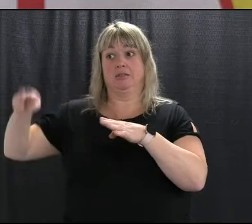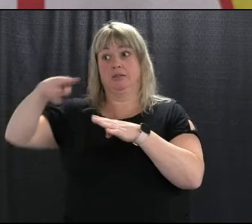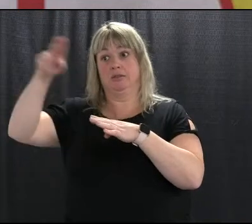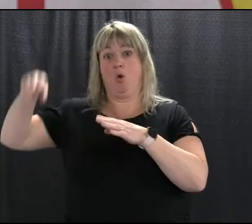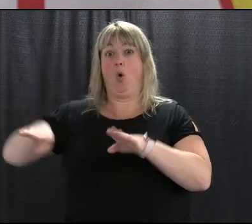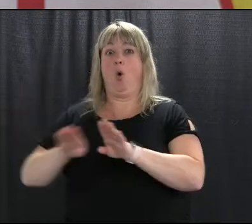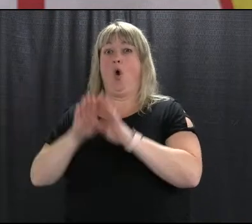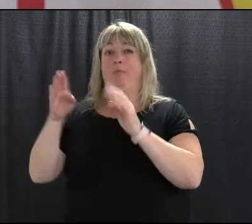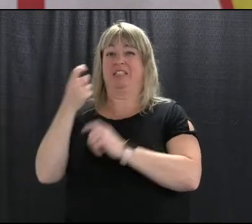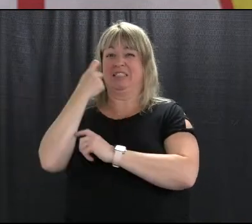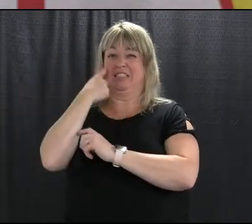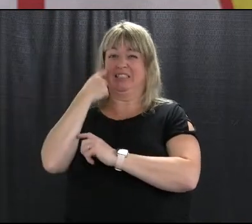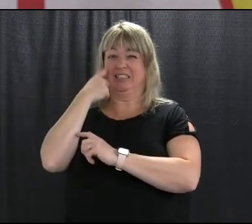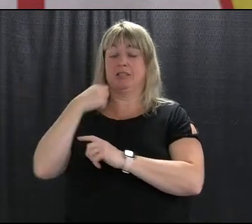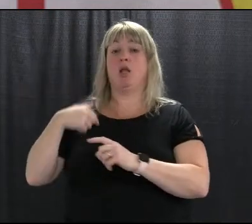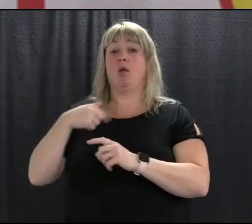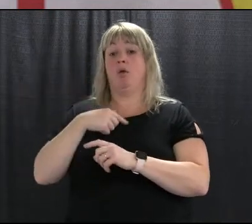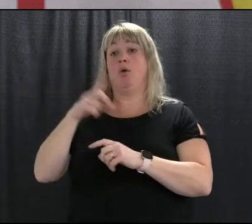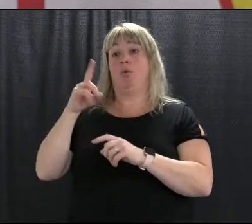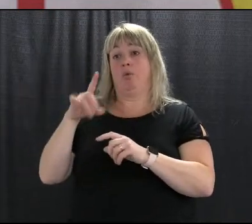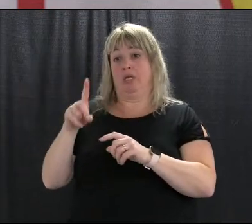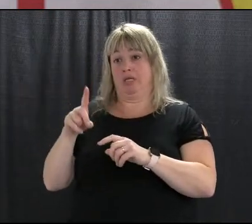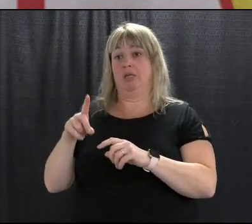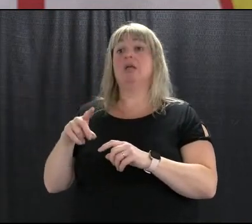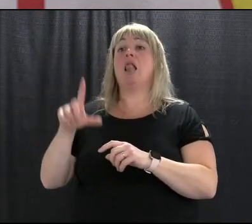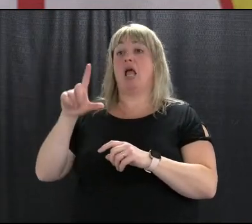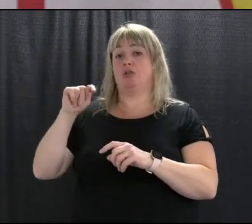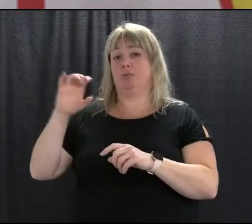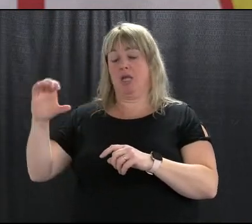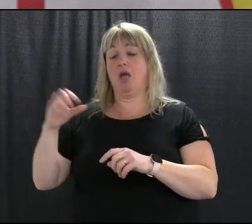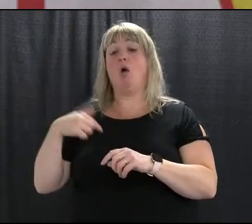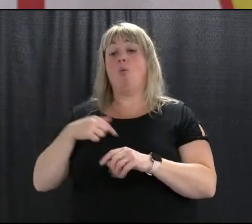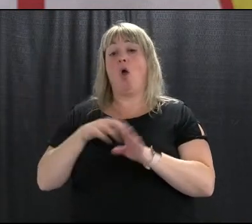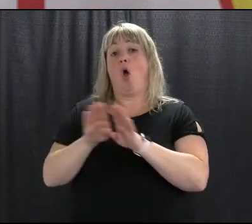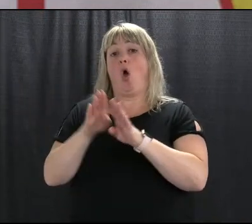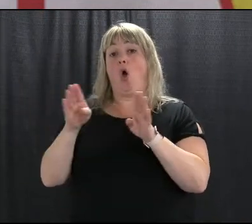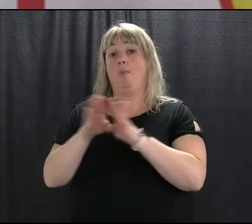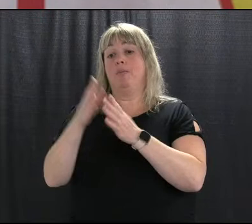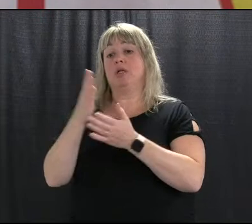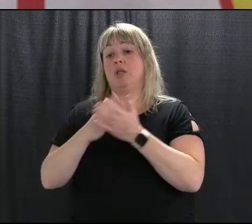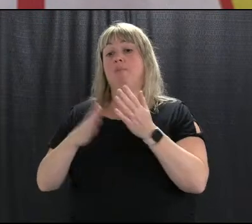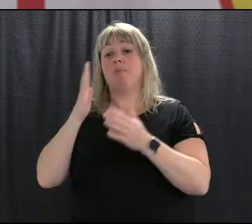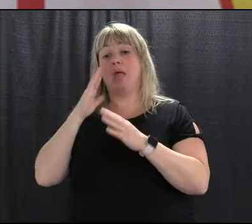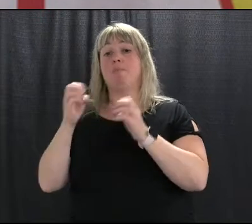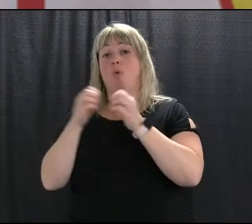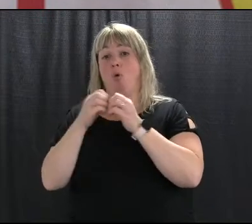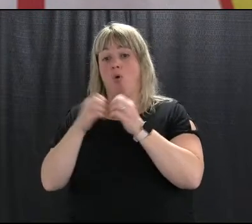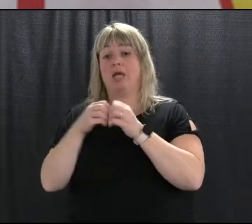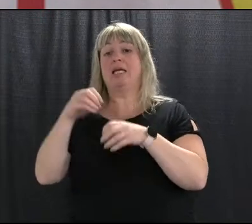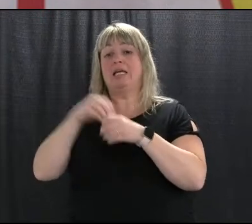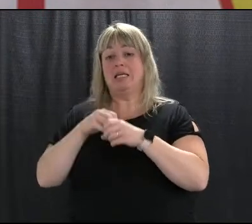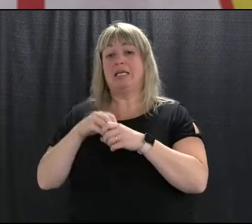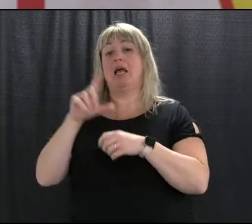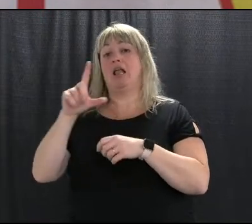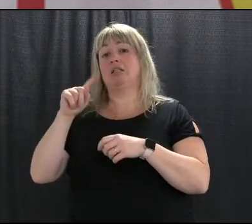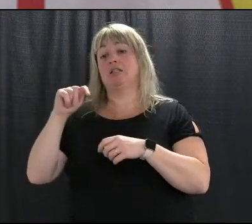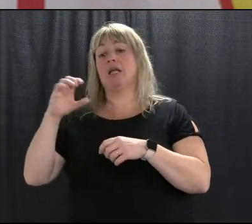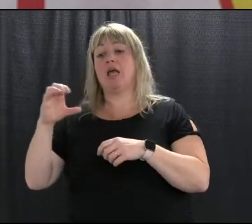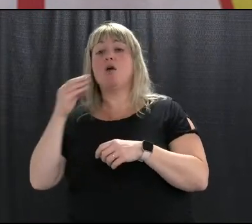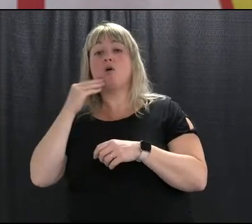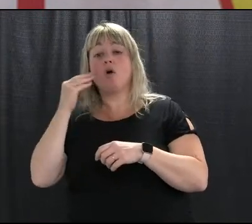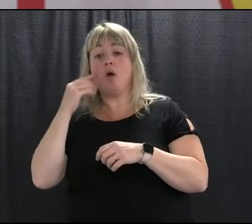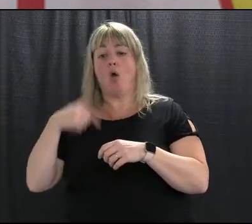up additional beds at some of the long-term care facilities by